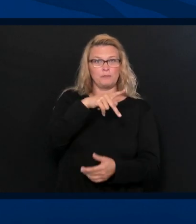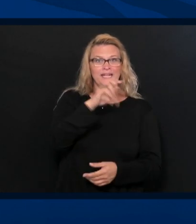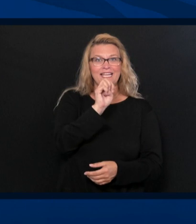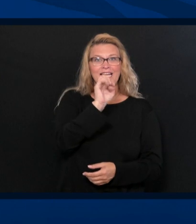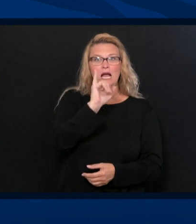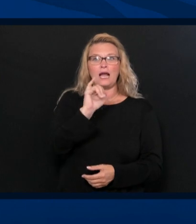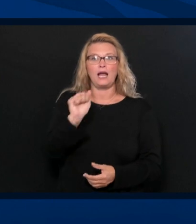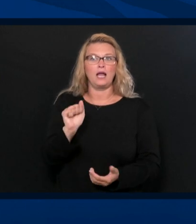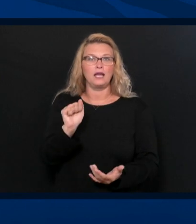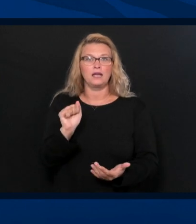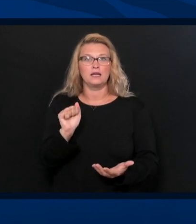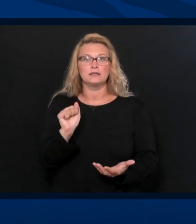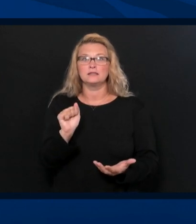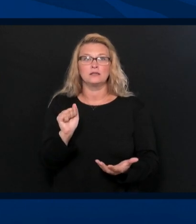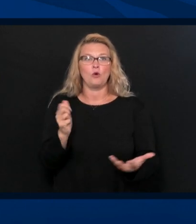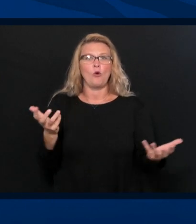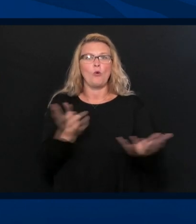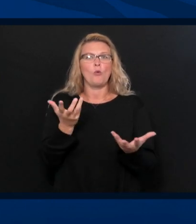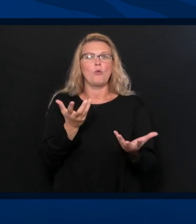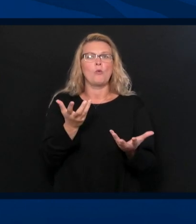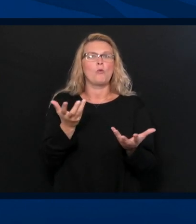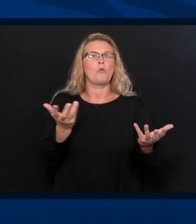And if so, what is it?